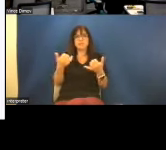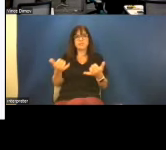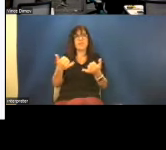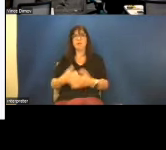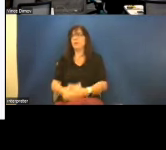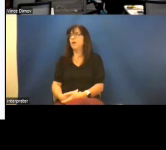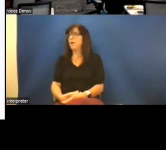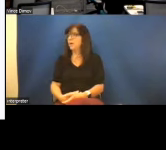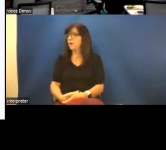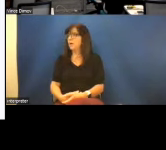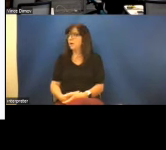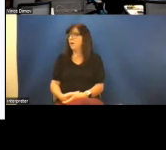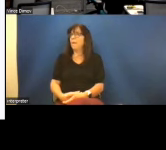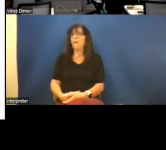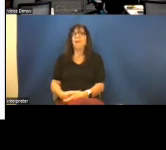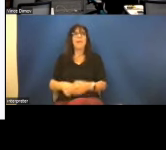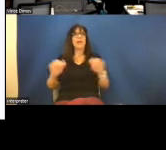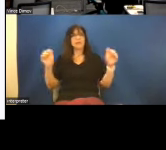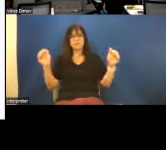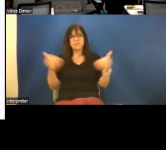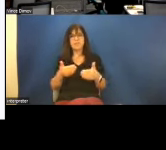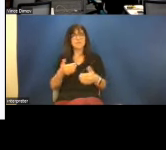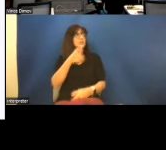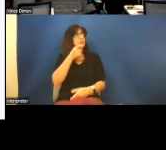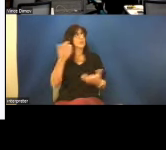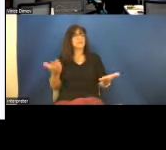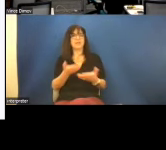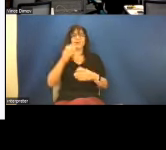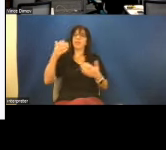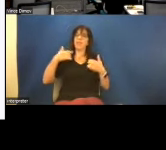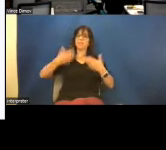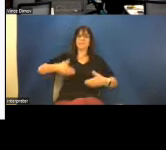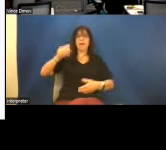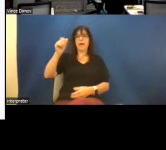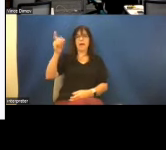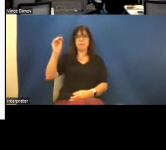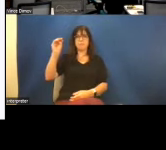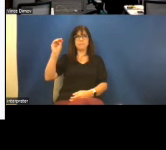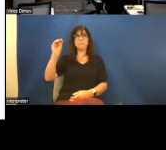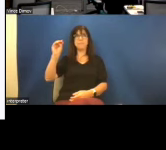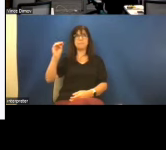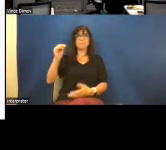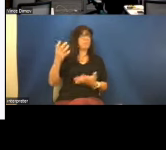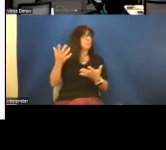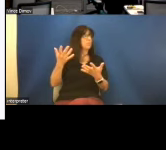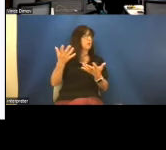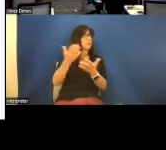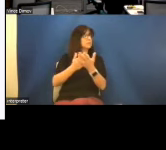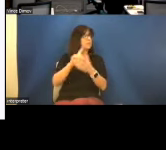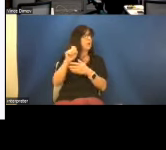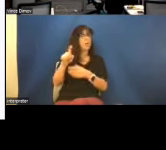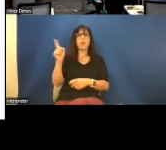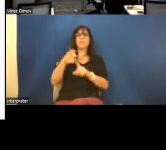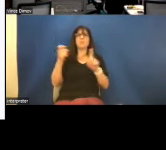Sorry. Introductions, let's do it. Who do we have here? I'm Adam. What are some questions we want to ask everybody? Where